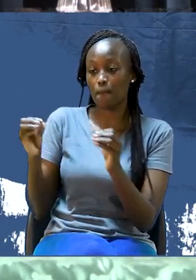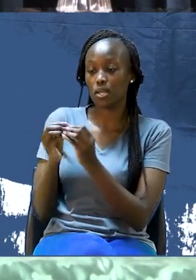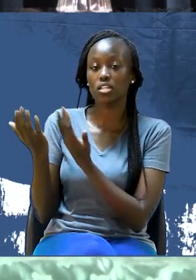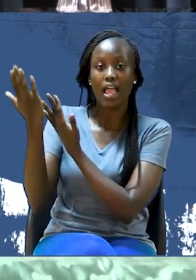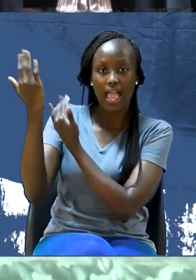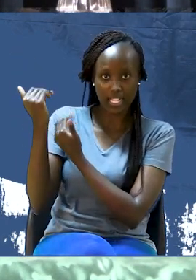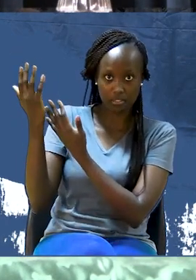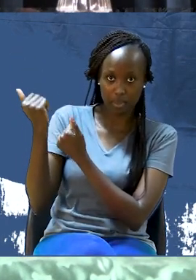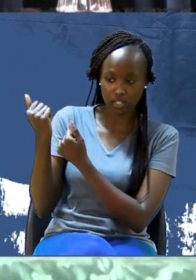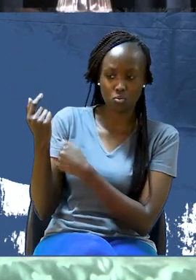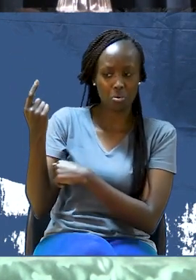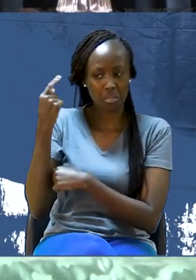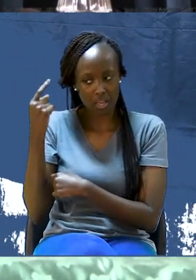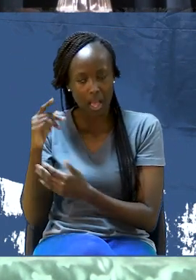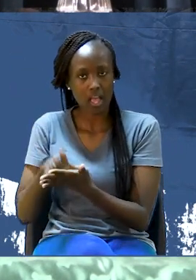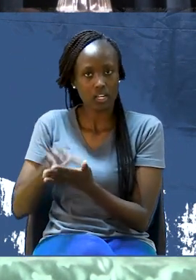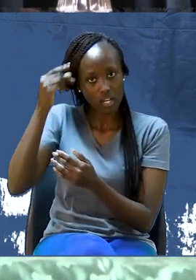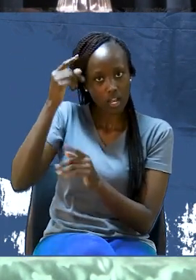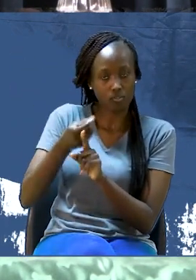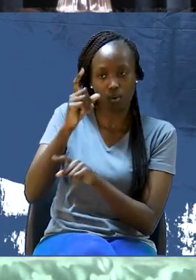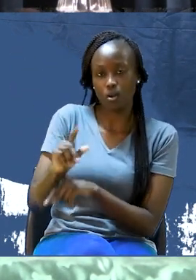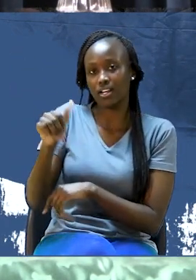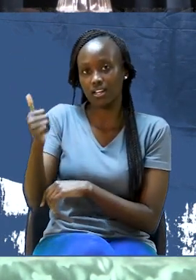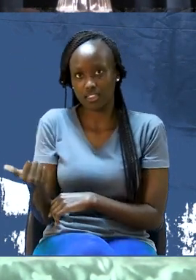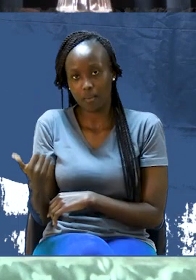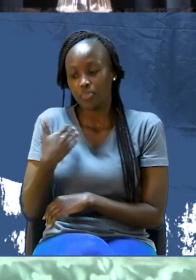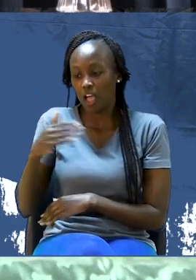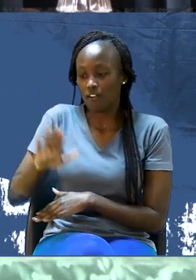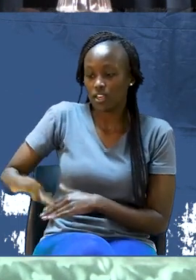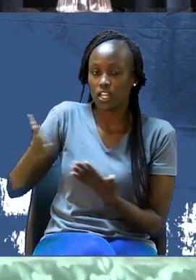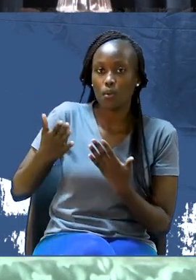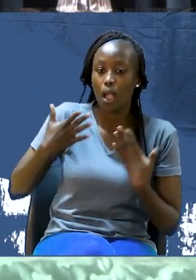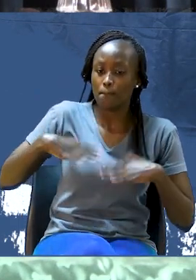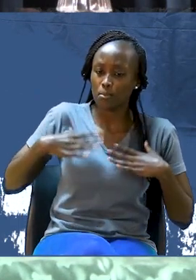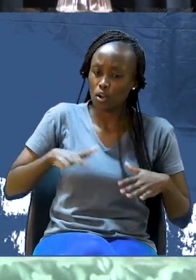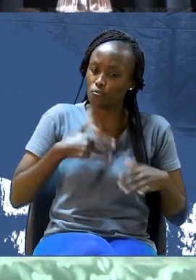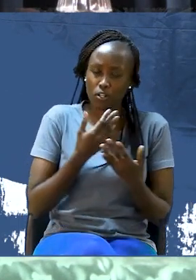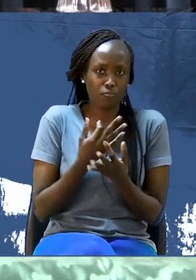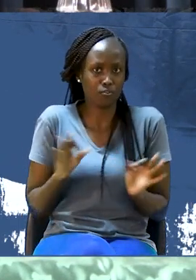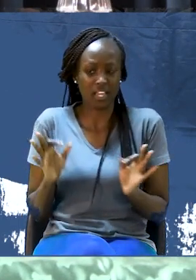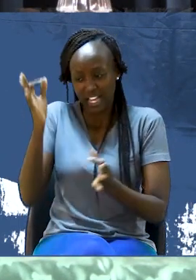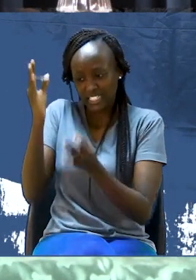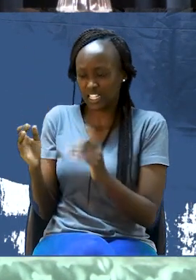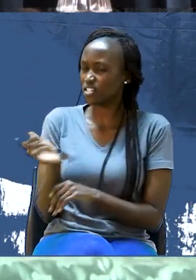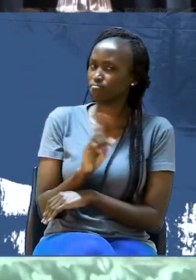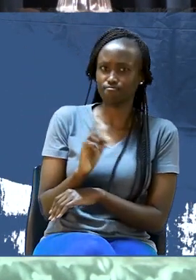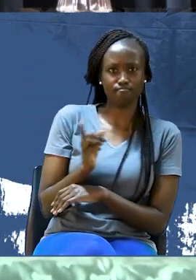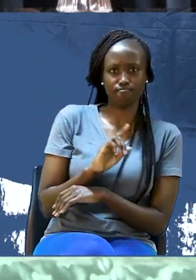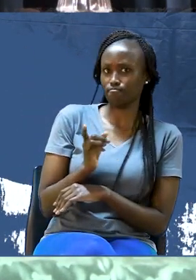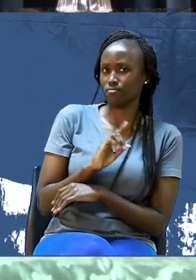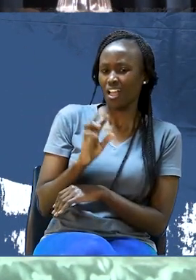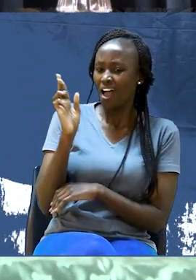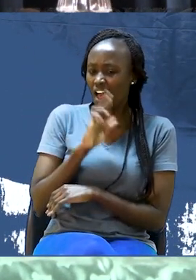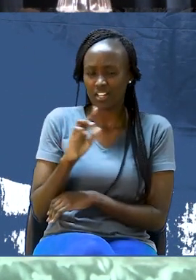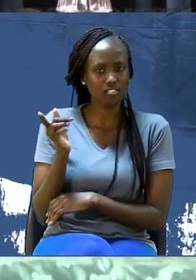our temperaments. We create an environment that is free for people to be themselves. We don't judge people. We don't talk harshly